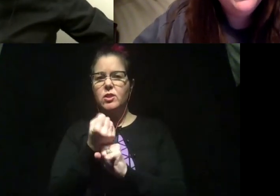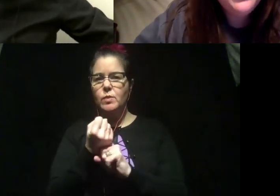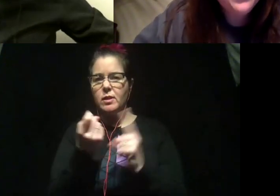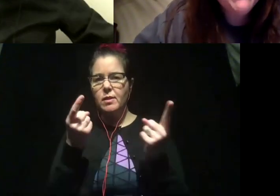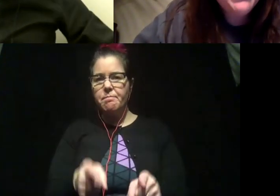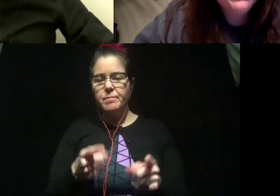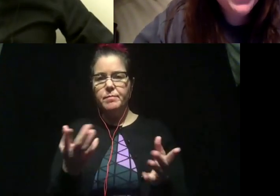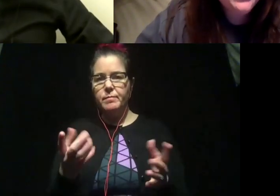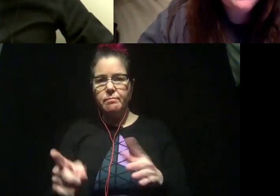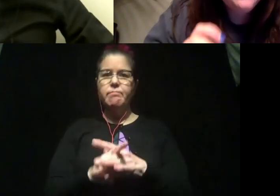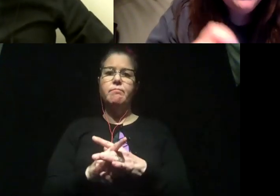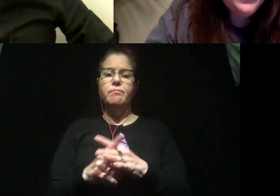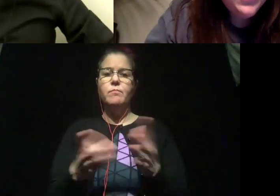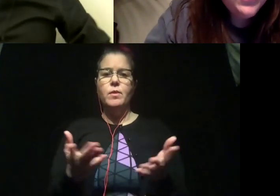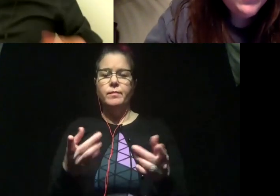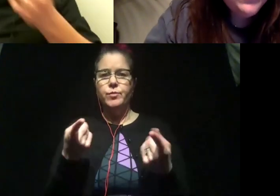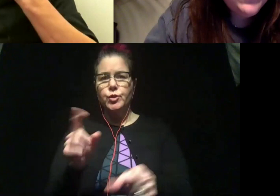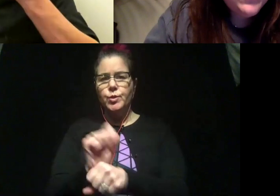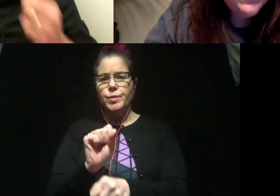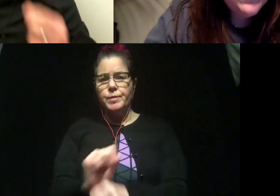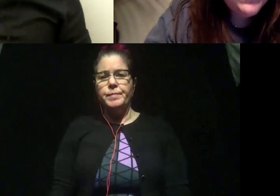encountered during field work?